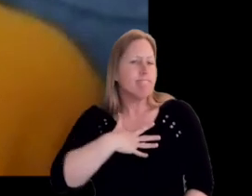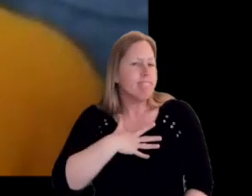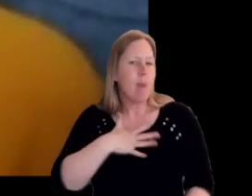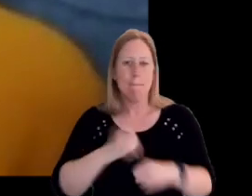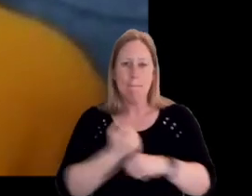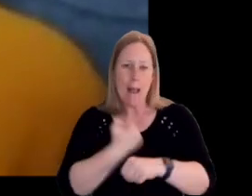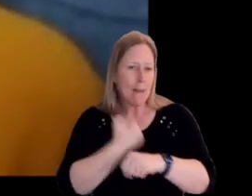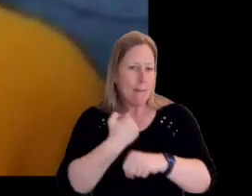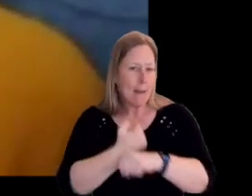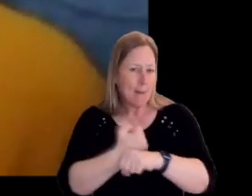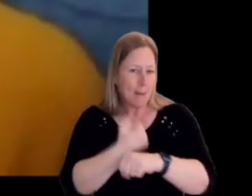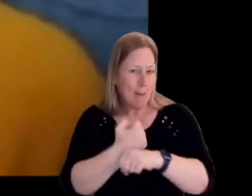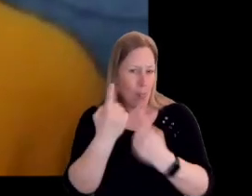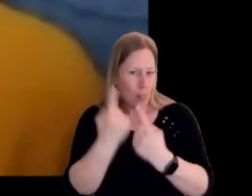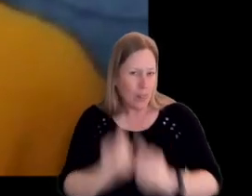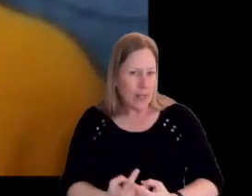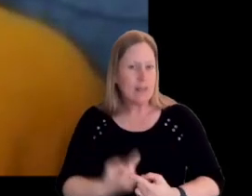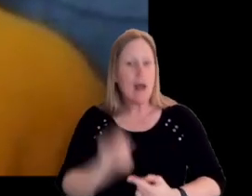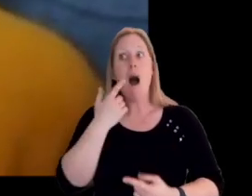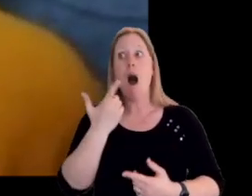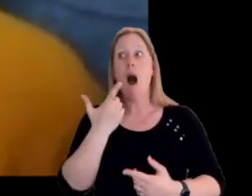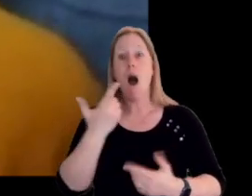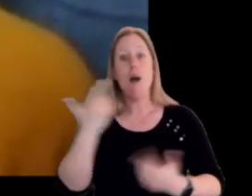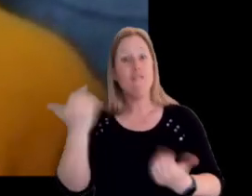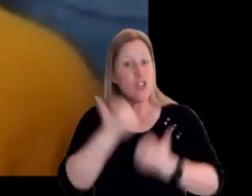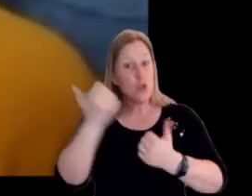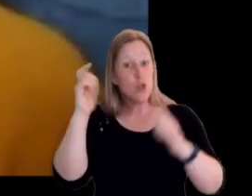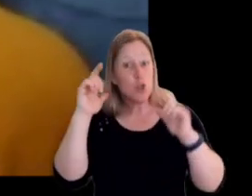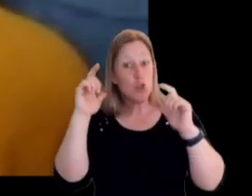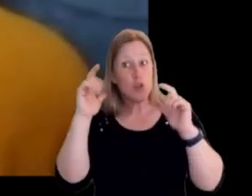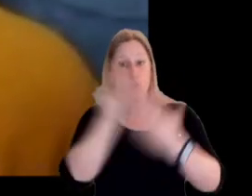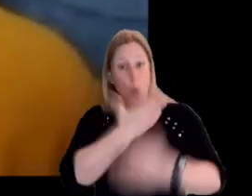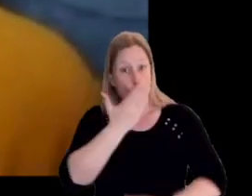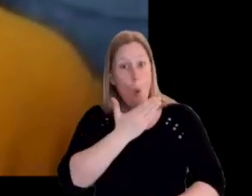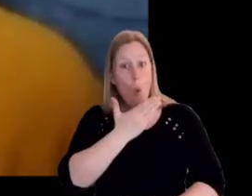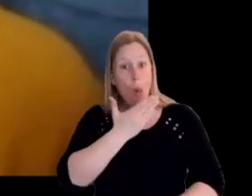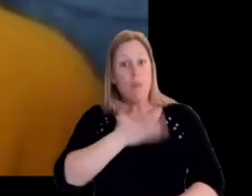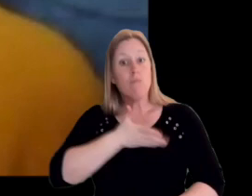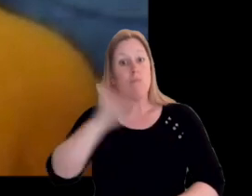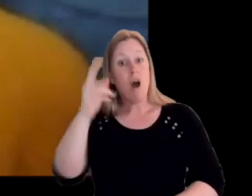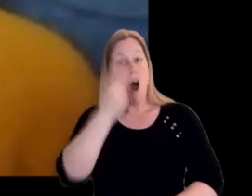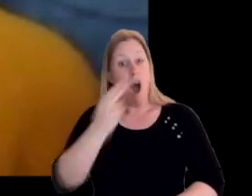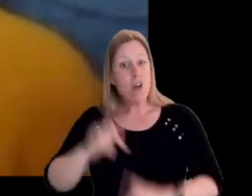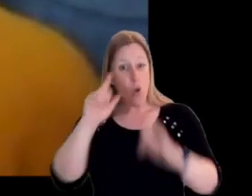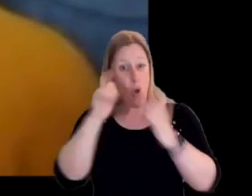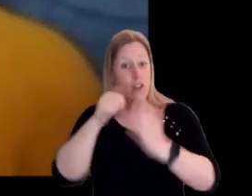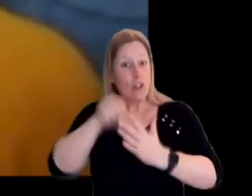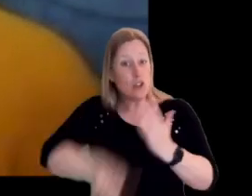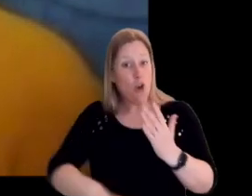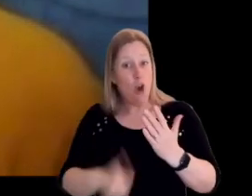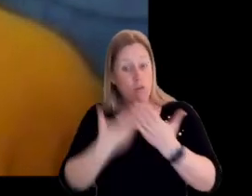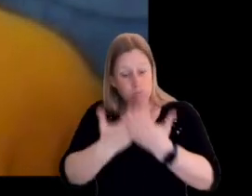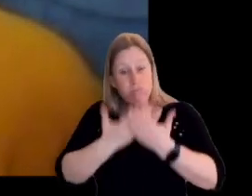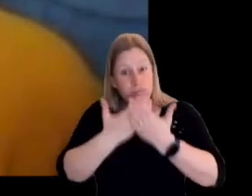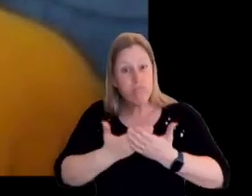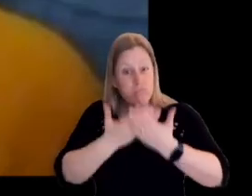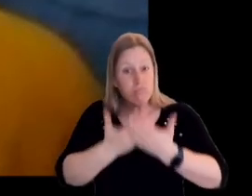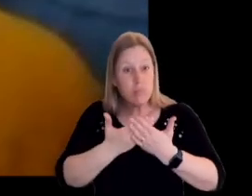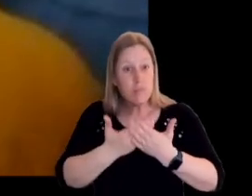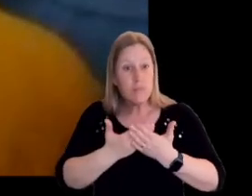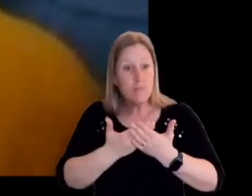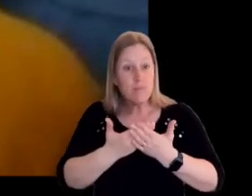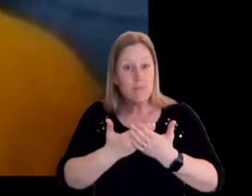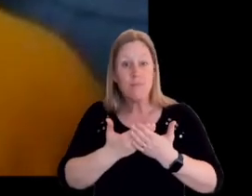things. But I studied art when I first left school. I went to art college. I went to Hornsey,